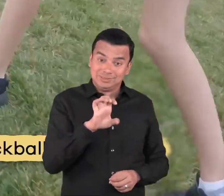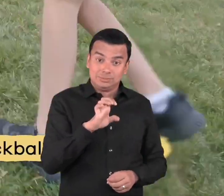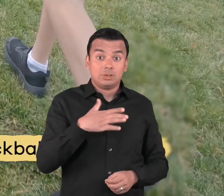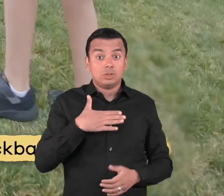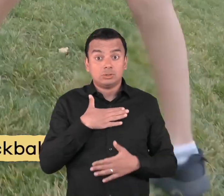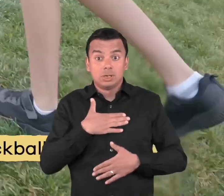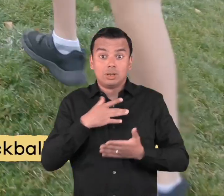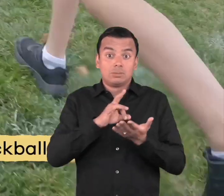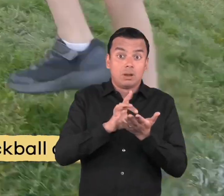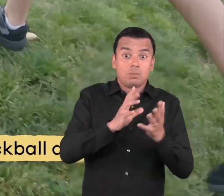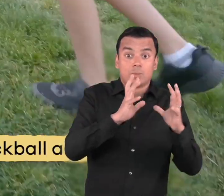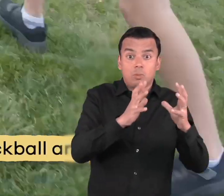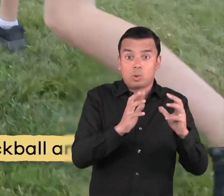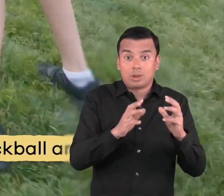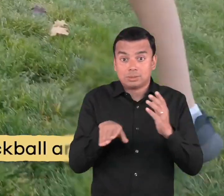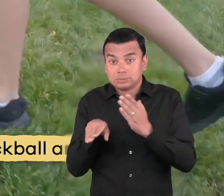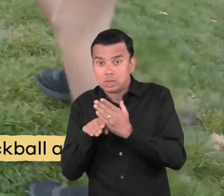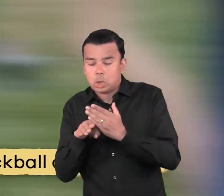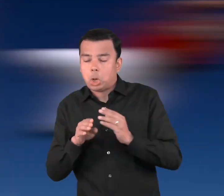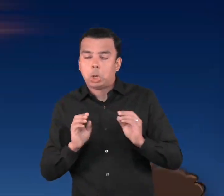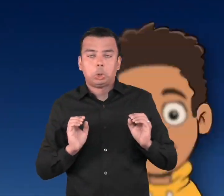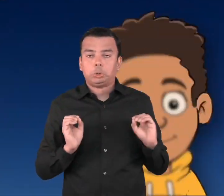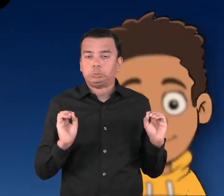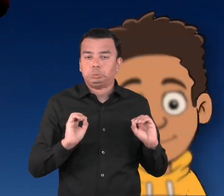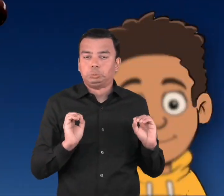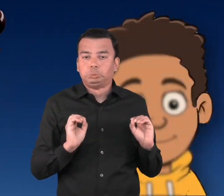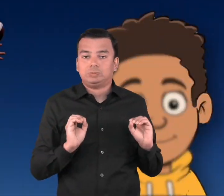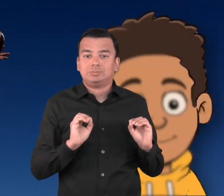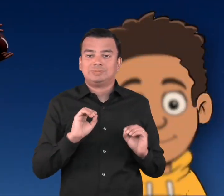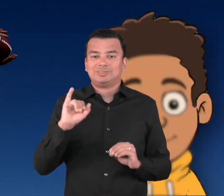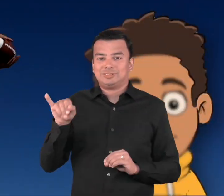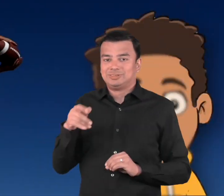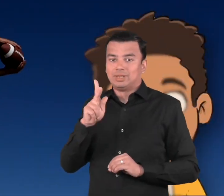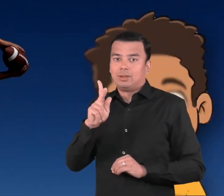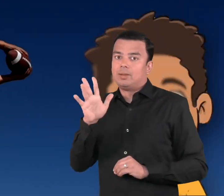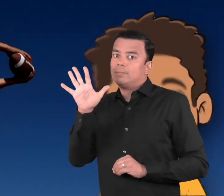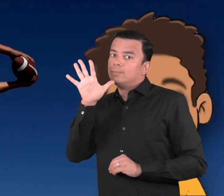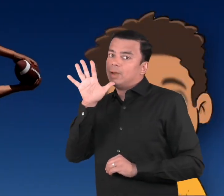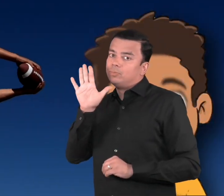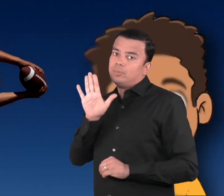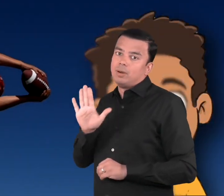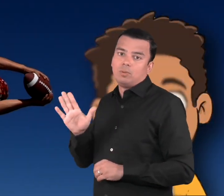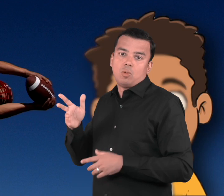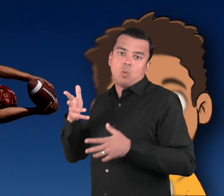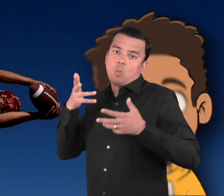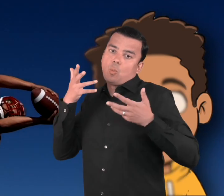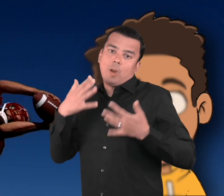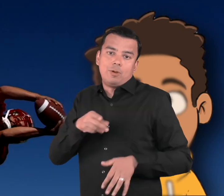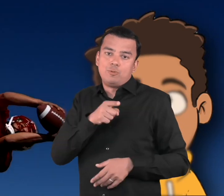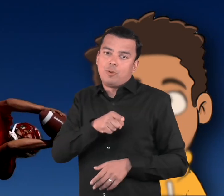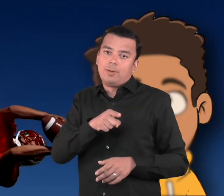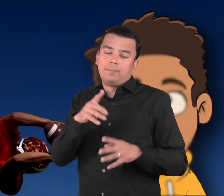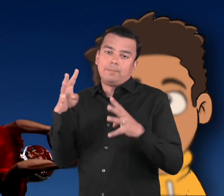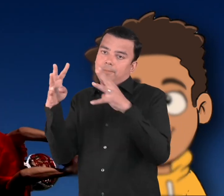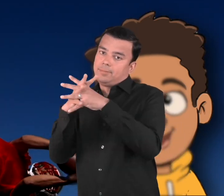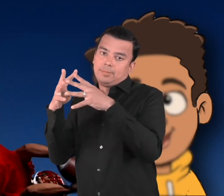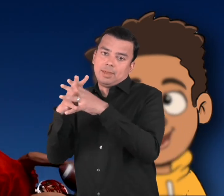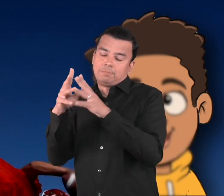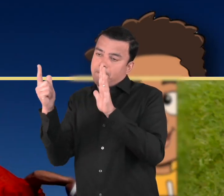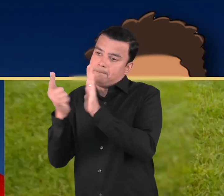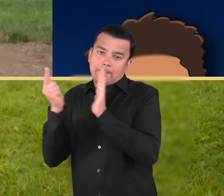not a fan of kickball and soccer. Oh yeah, and JK's mom does not let him play